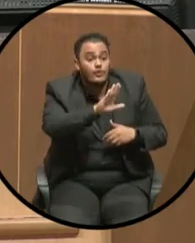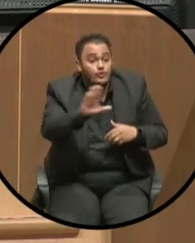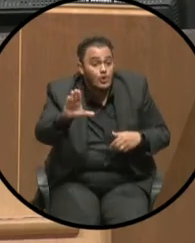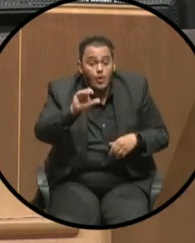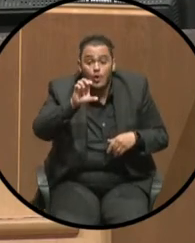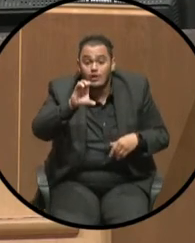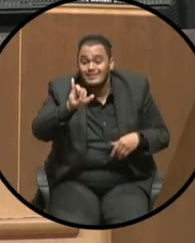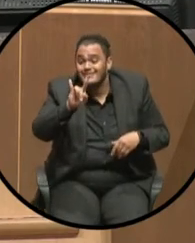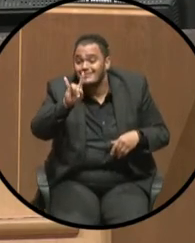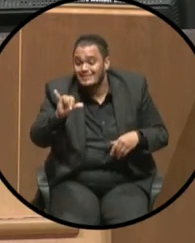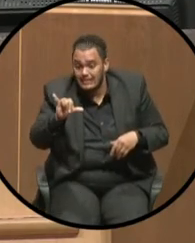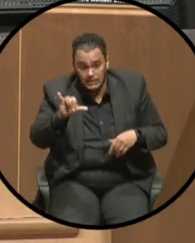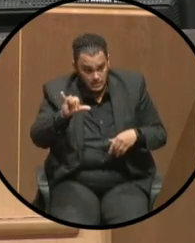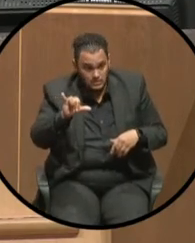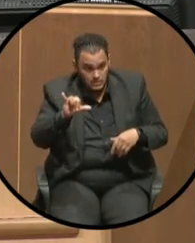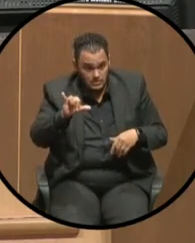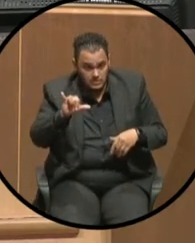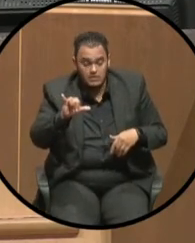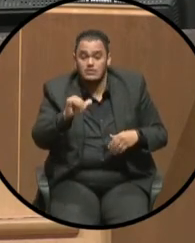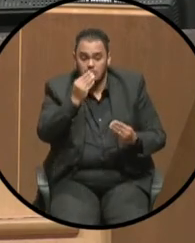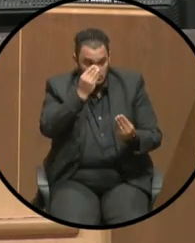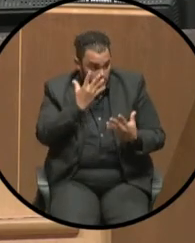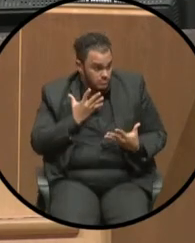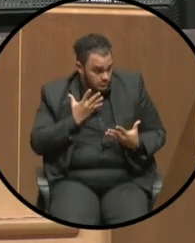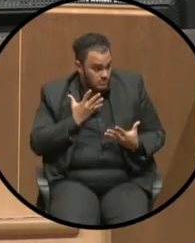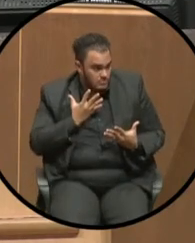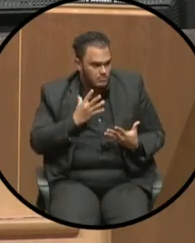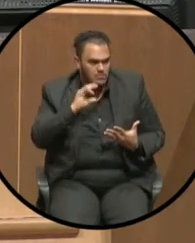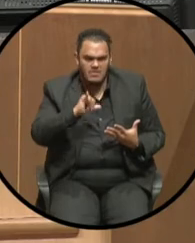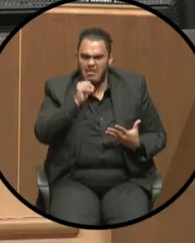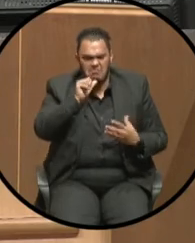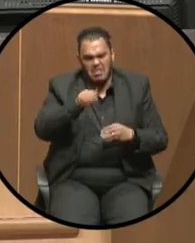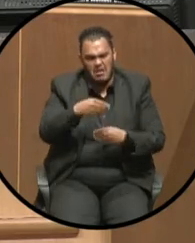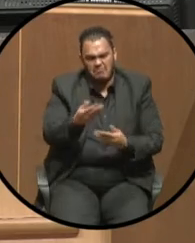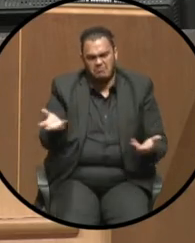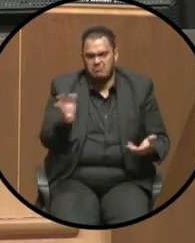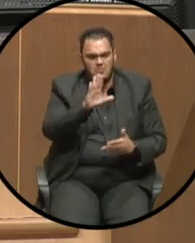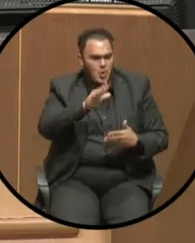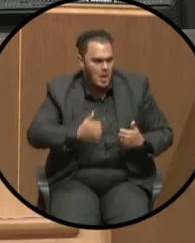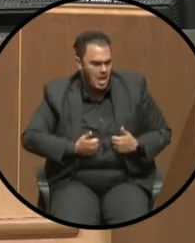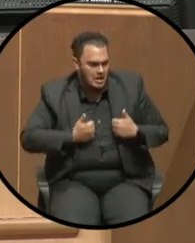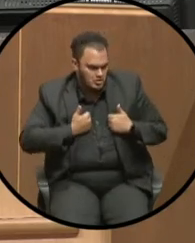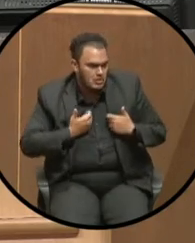If you could provide that, that certainly doesn't give away your address or anything else. And